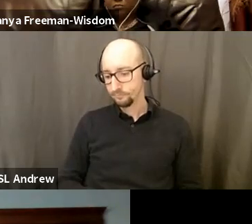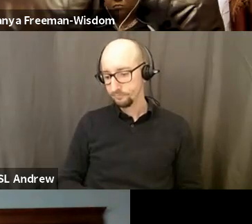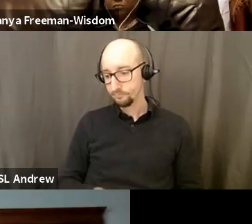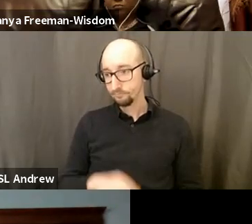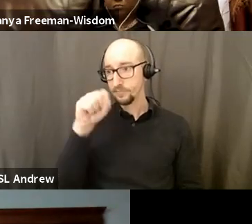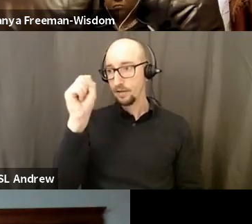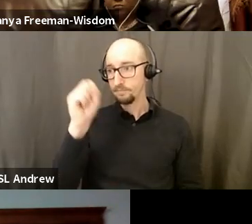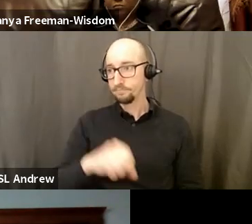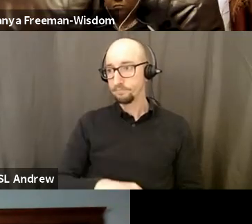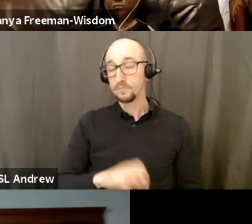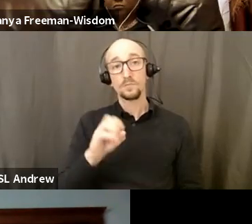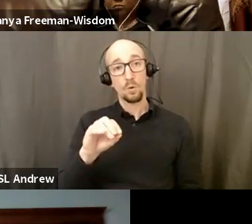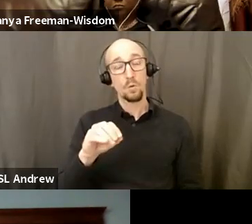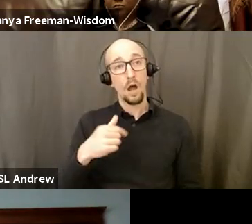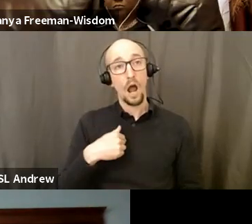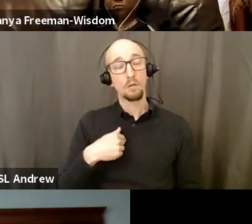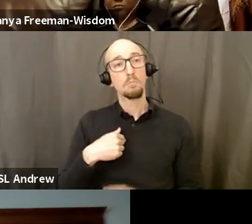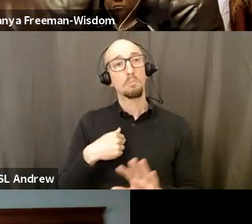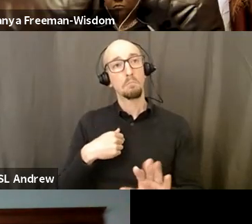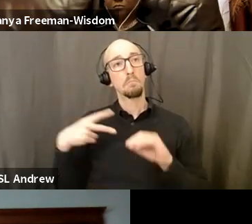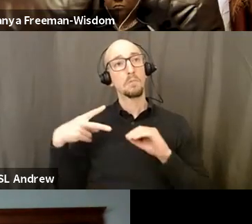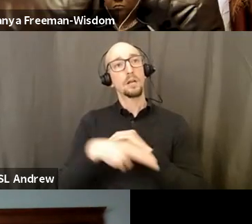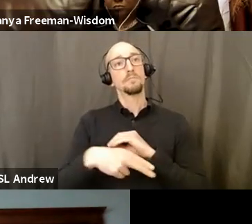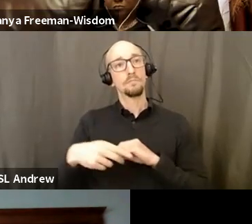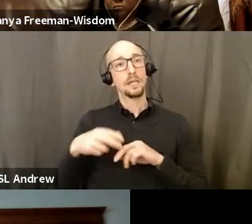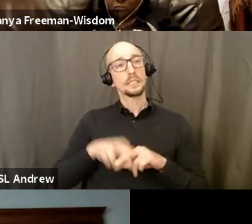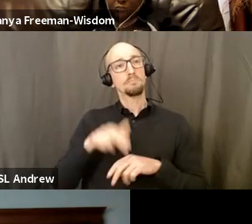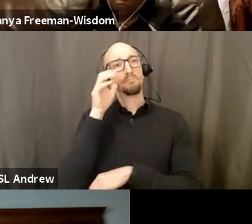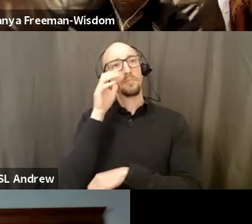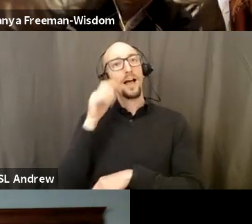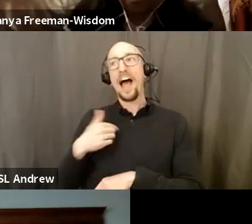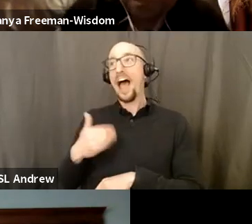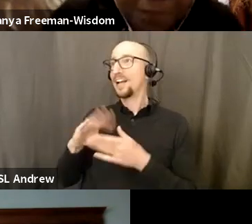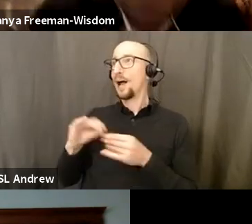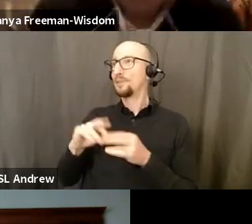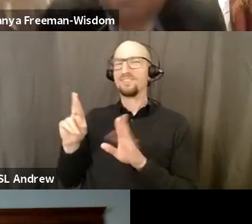Yeah, and so I'm actually going to sit and think about that rather than make the comment I was going to make.